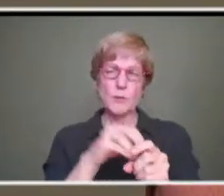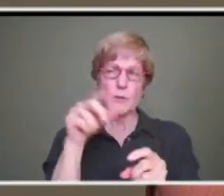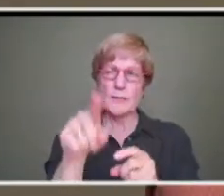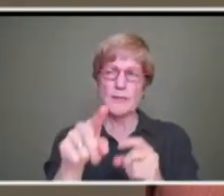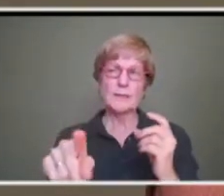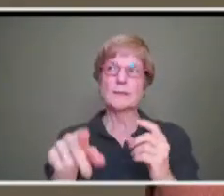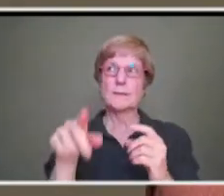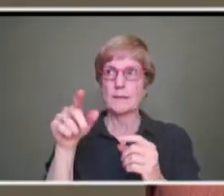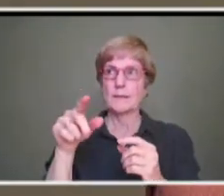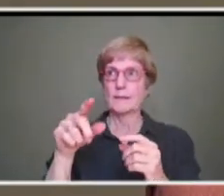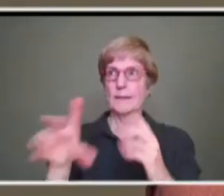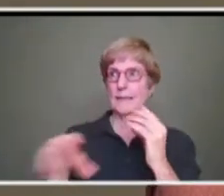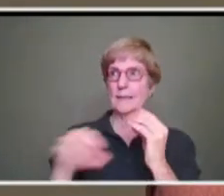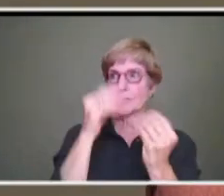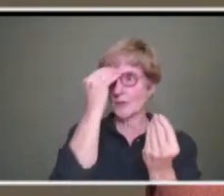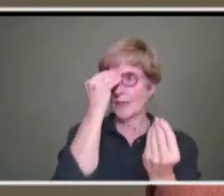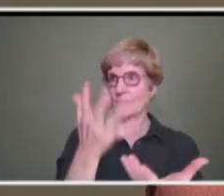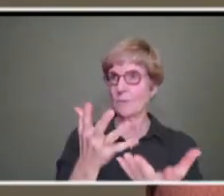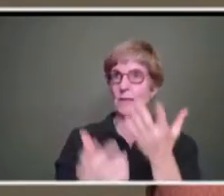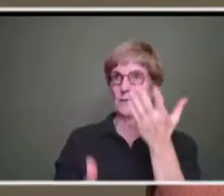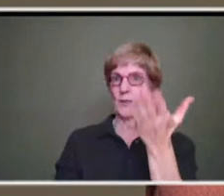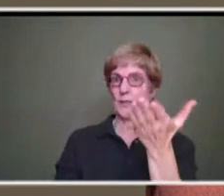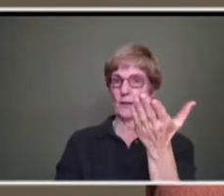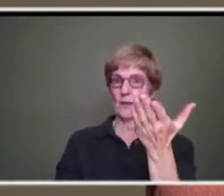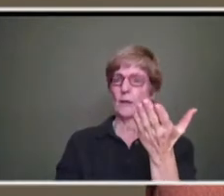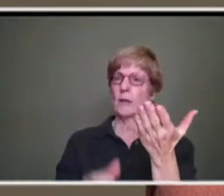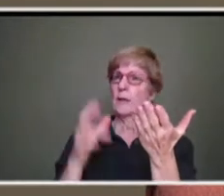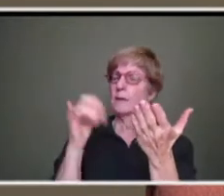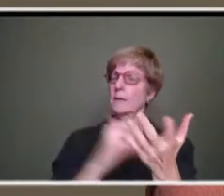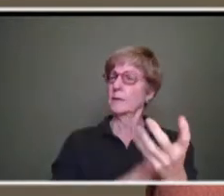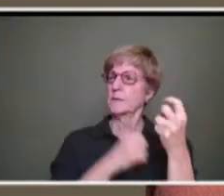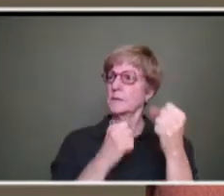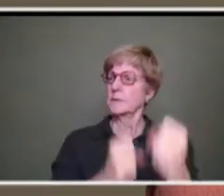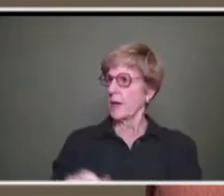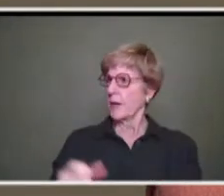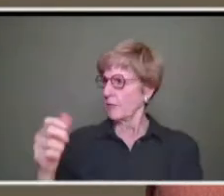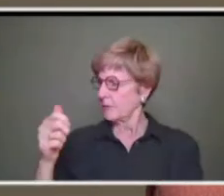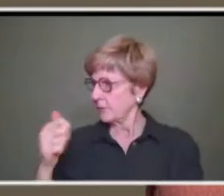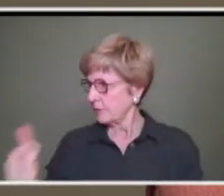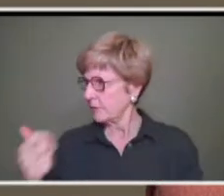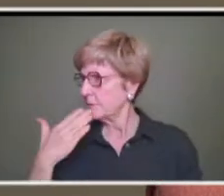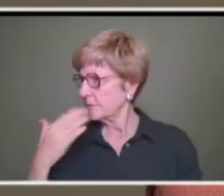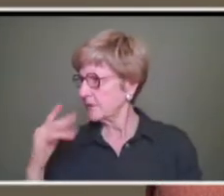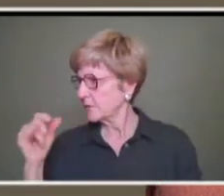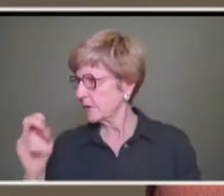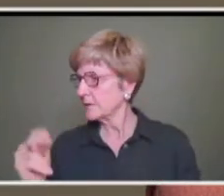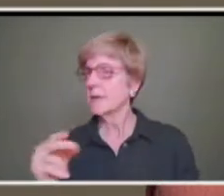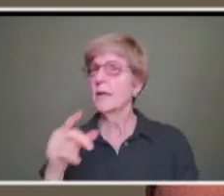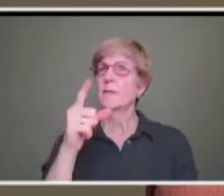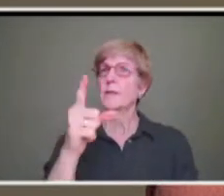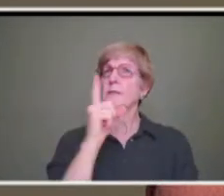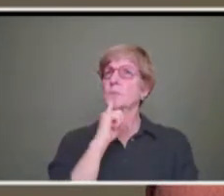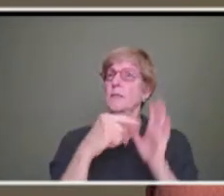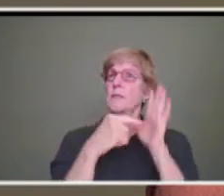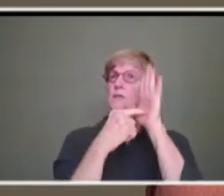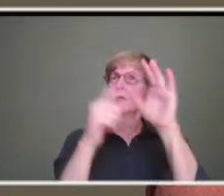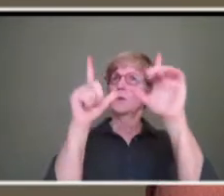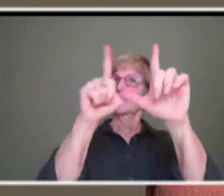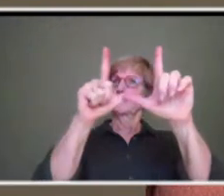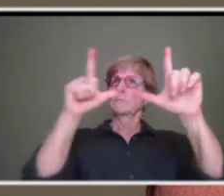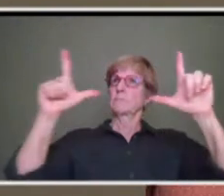information that is being provided here this is powerful by the way Miss Johnson because this really shows a bigger picture